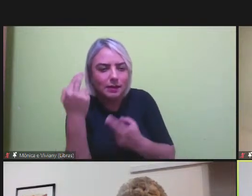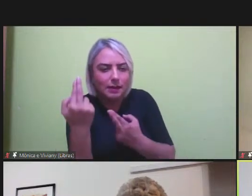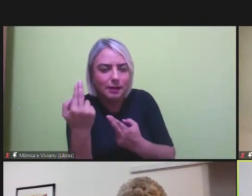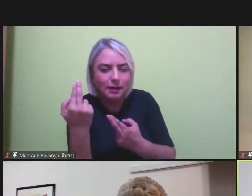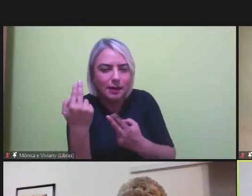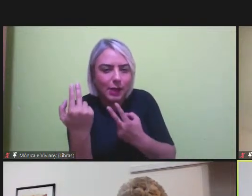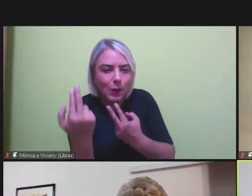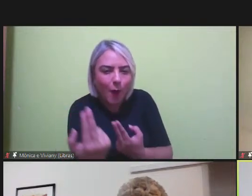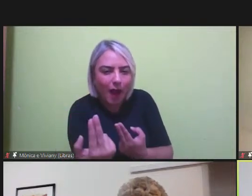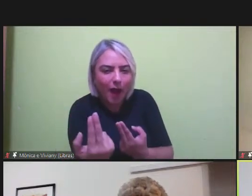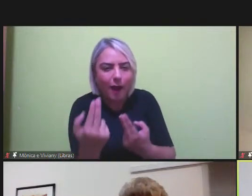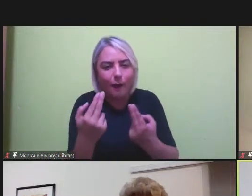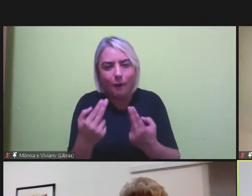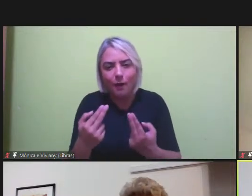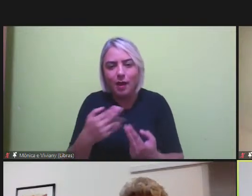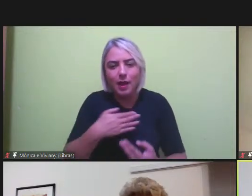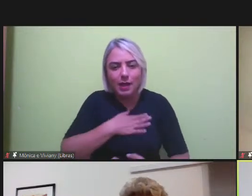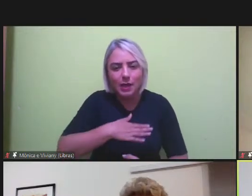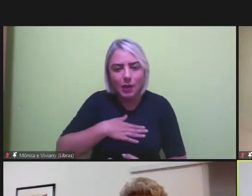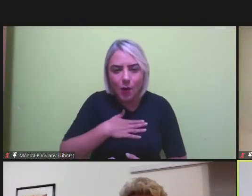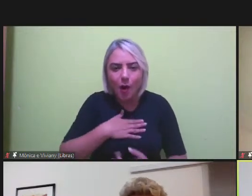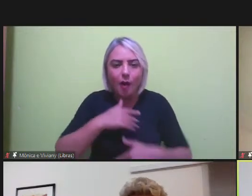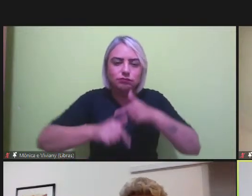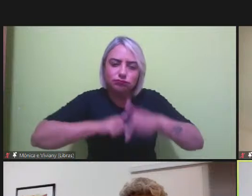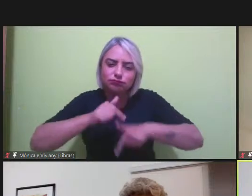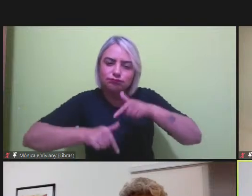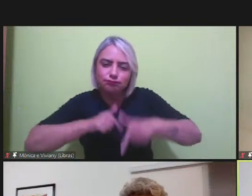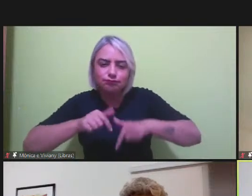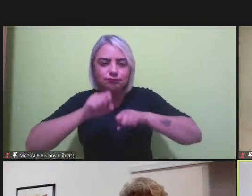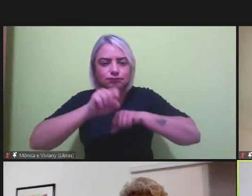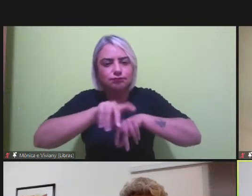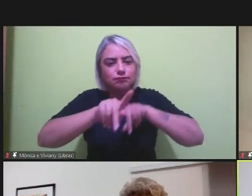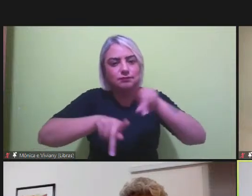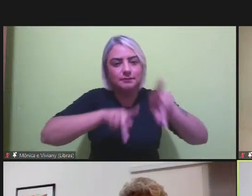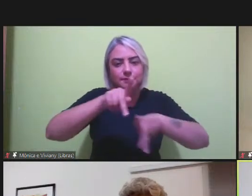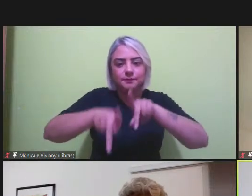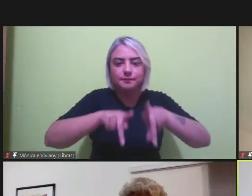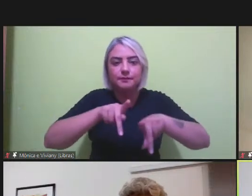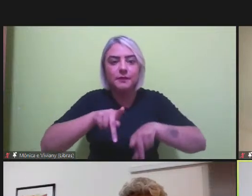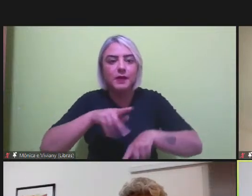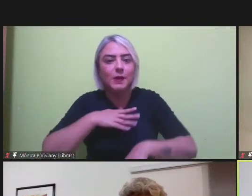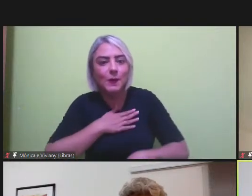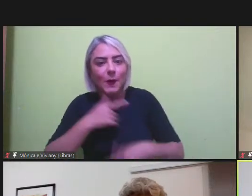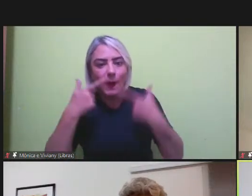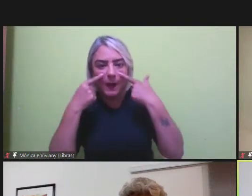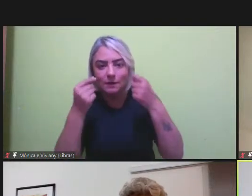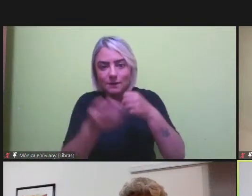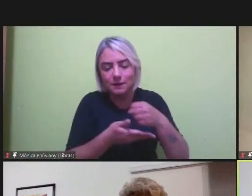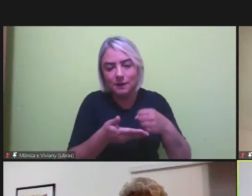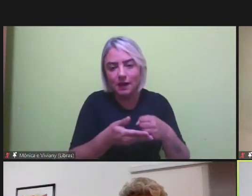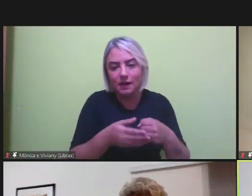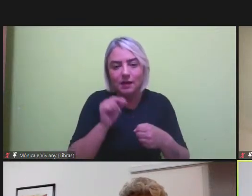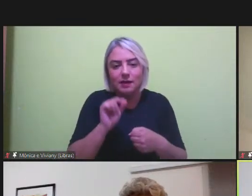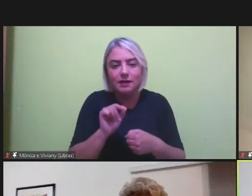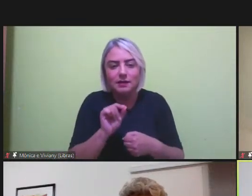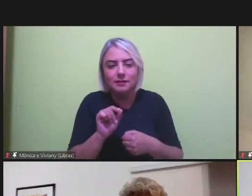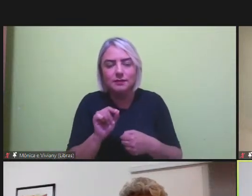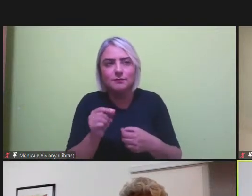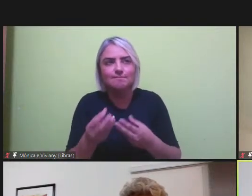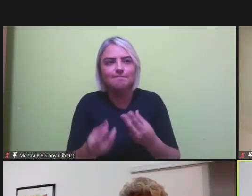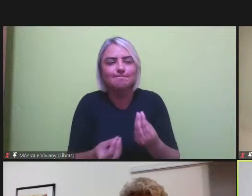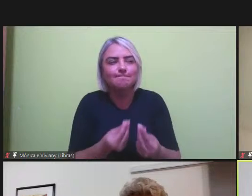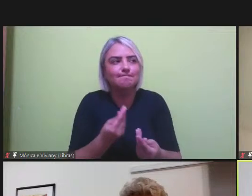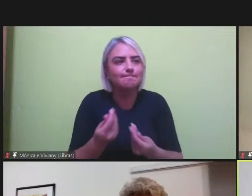como of a gente, people que gosta think de like trabalhar na us. educação They like popular, que working gosta in da nossa popular realidade. Isso education. They aí like working in primary seria